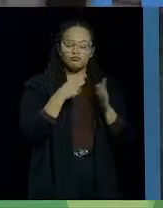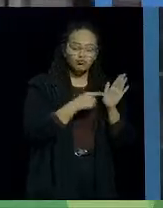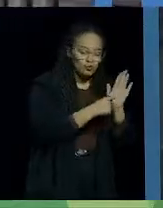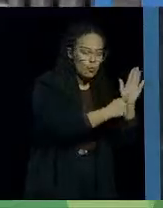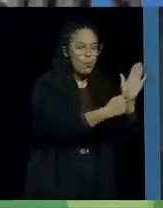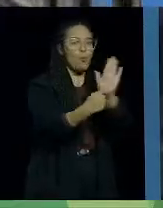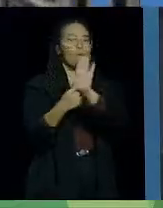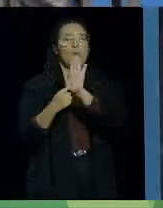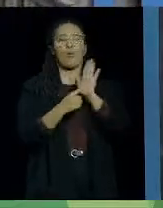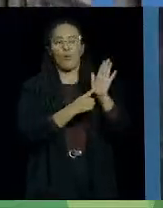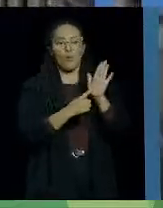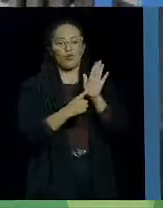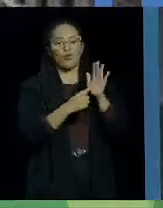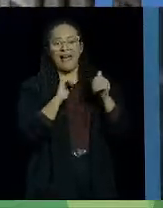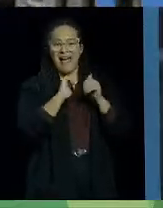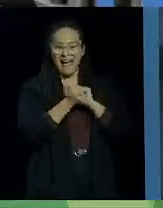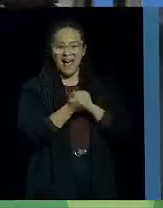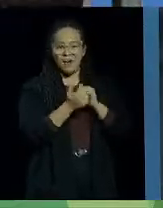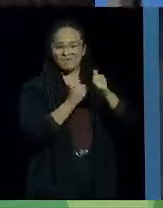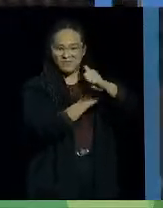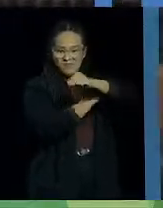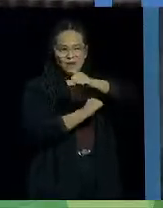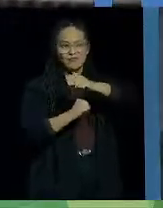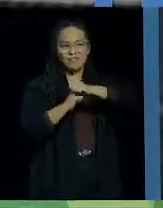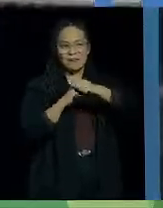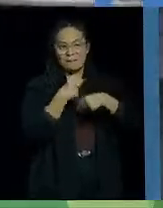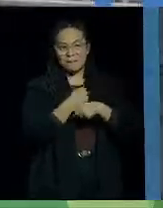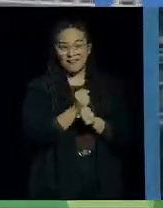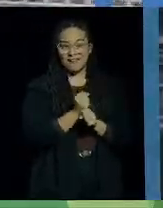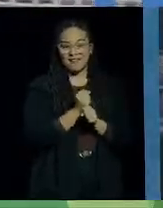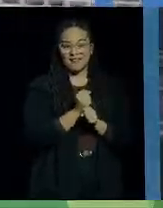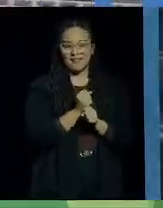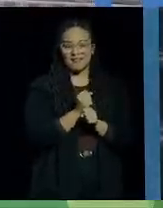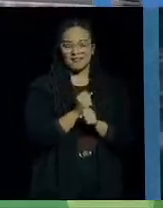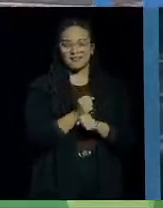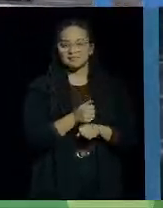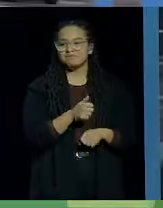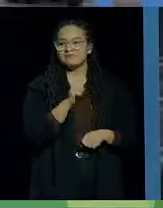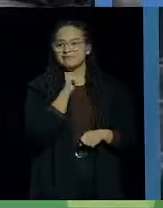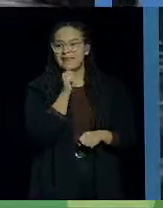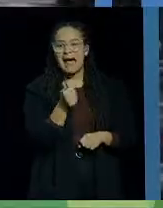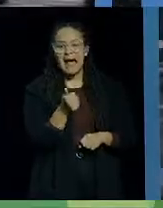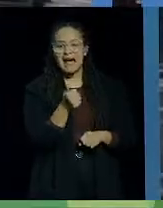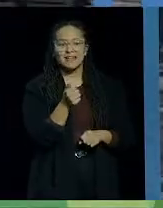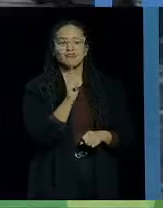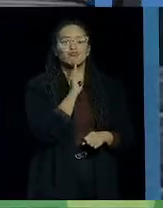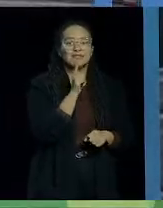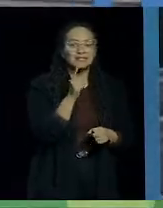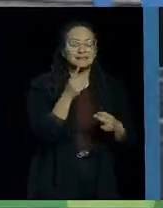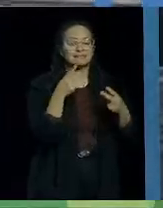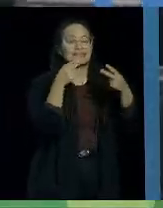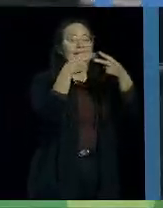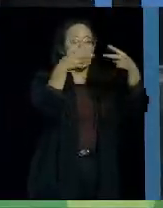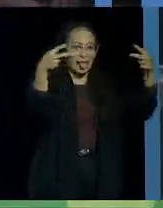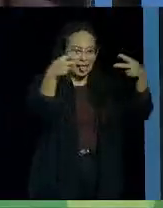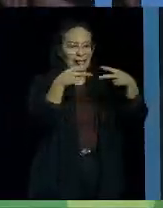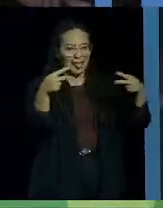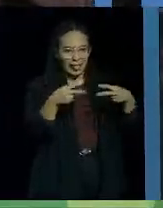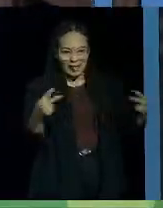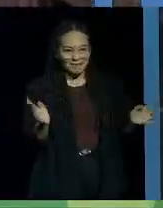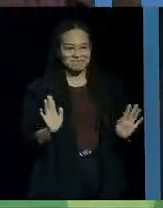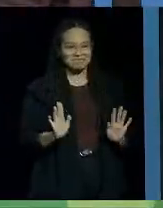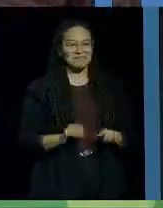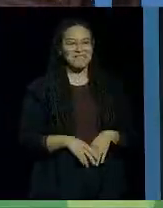the curtain and show you how that foundation is built. Not the literal lines